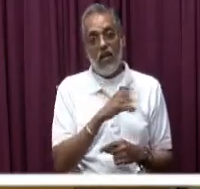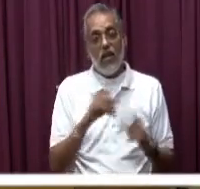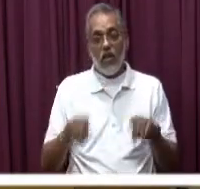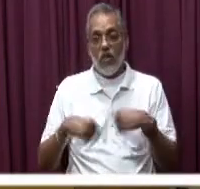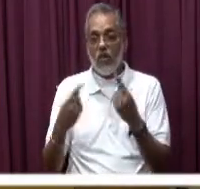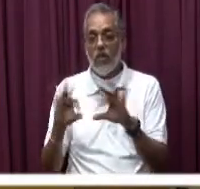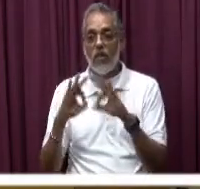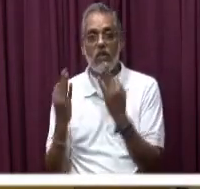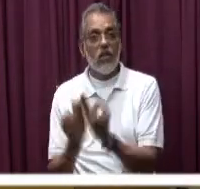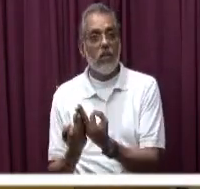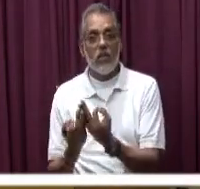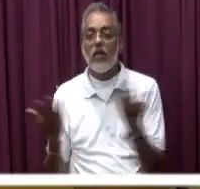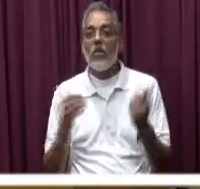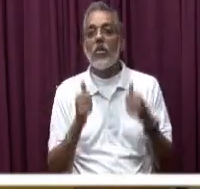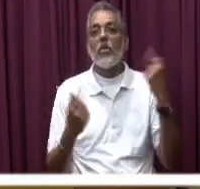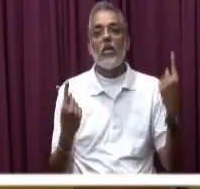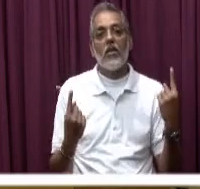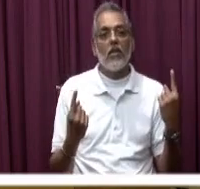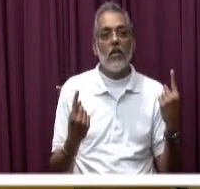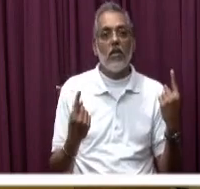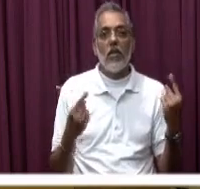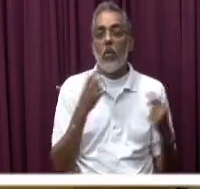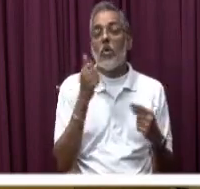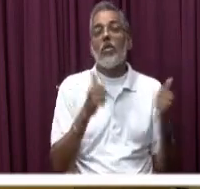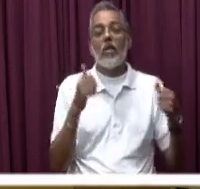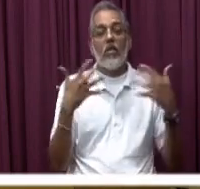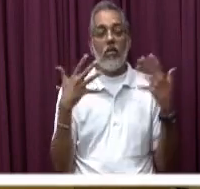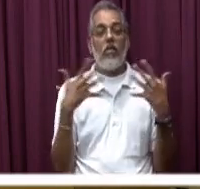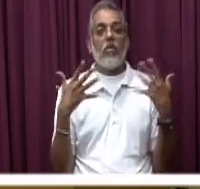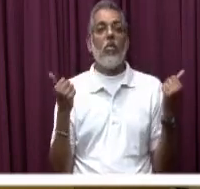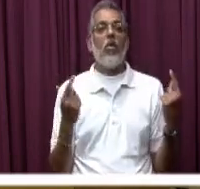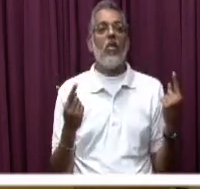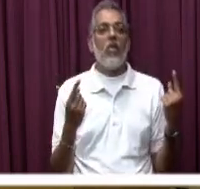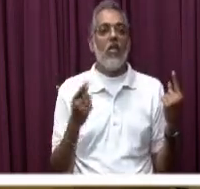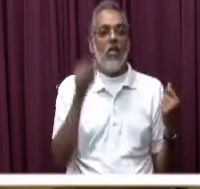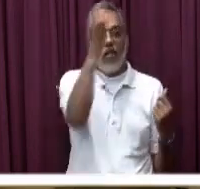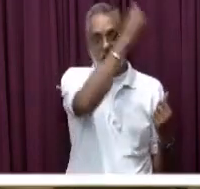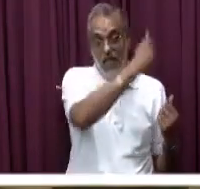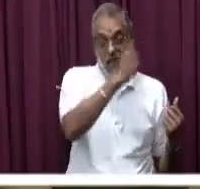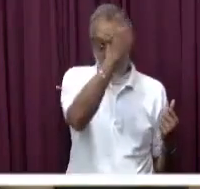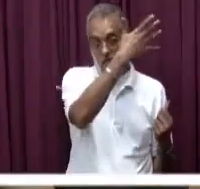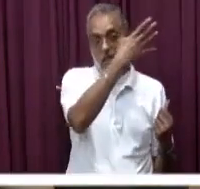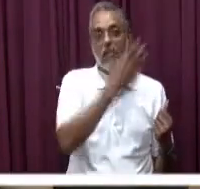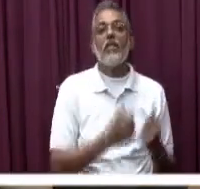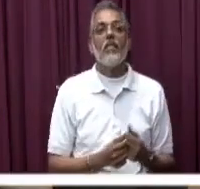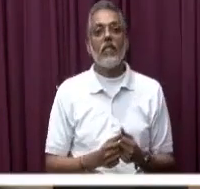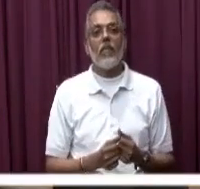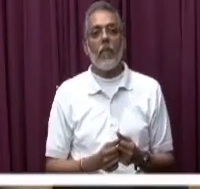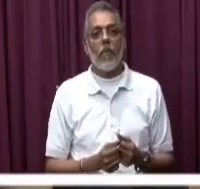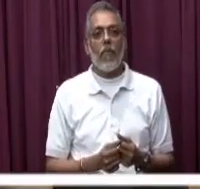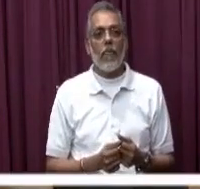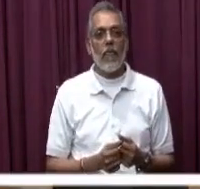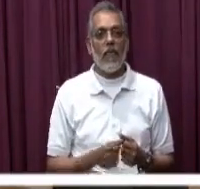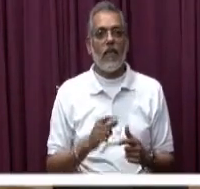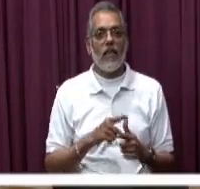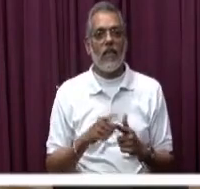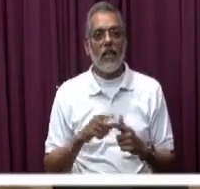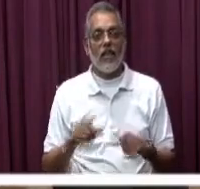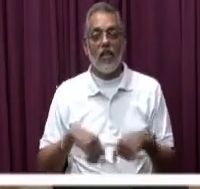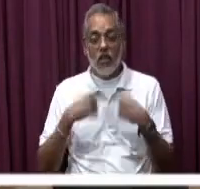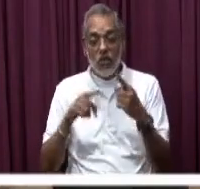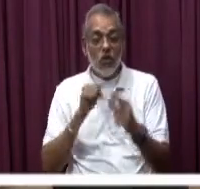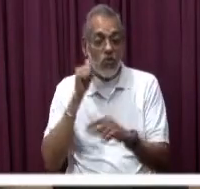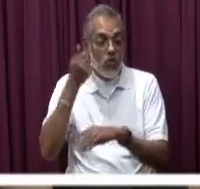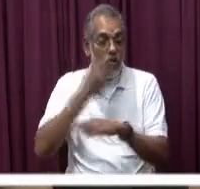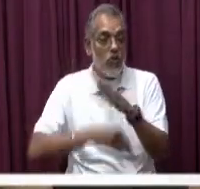family on mission? Which one more fearful? Eh? You, if you say Africa, you're gone tomorrow